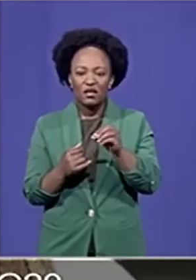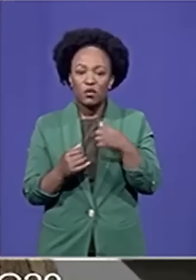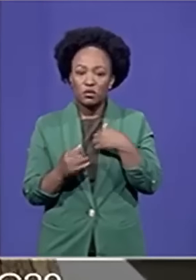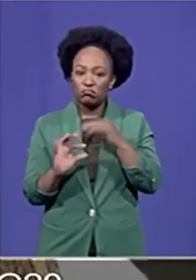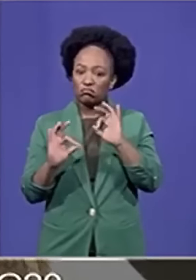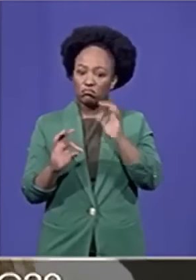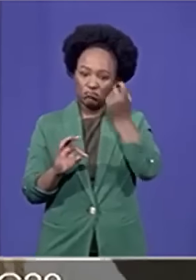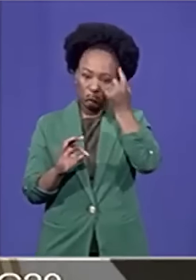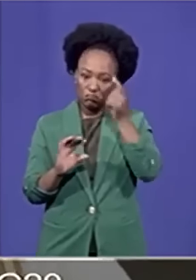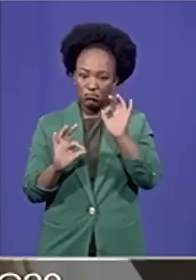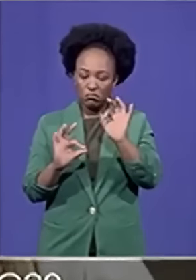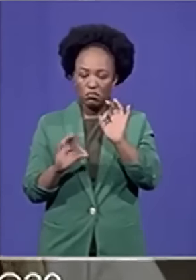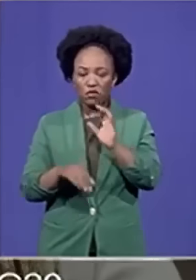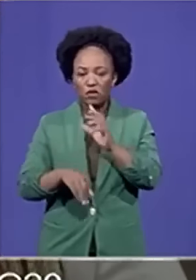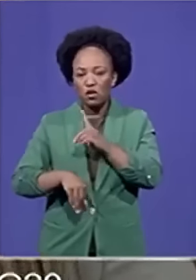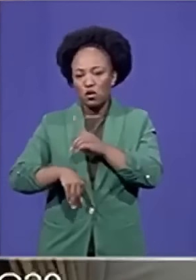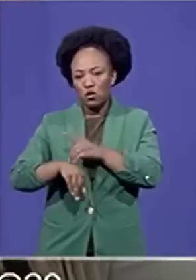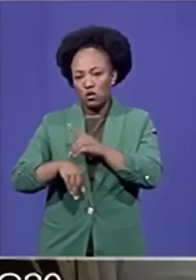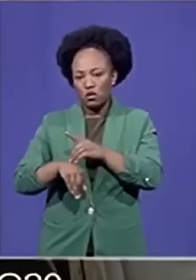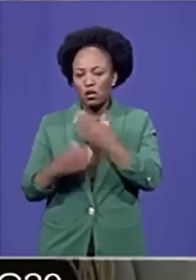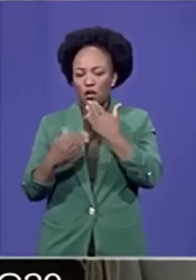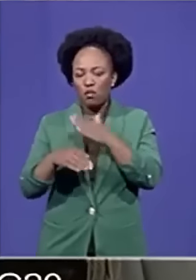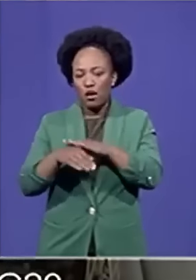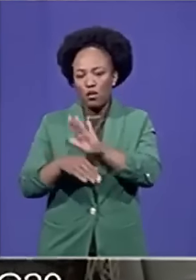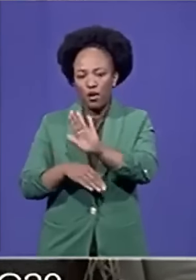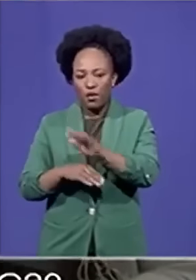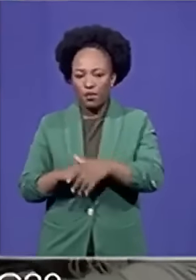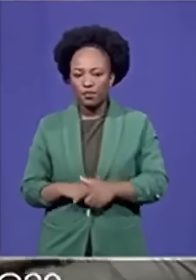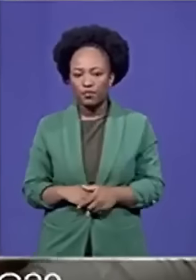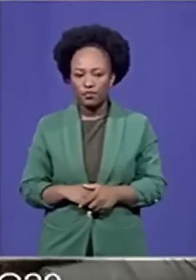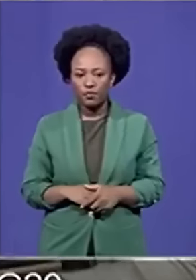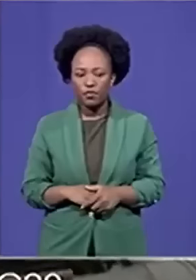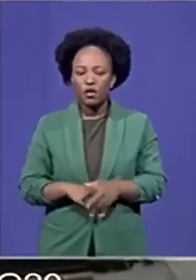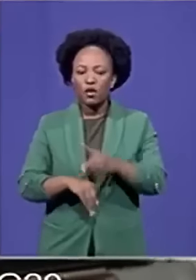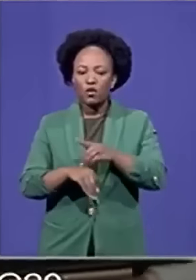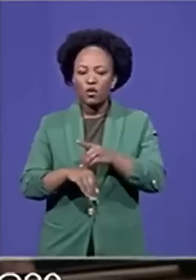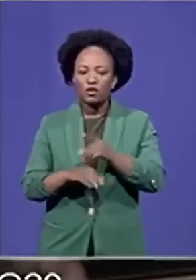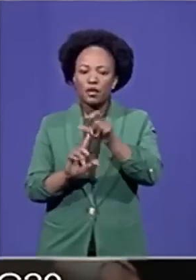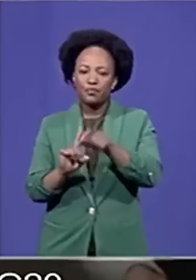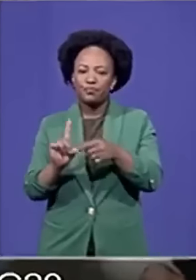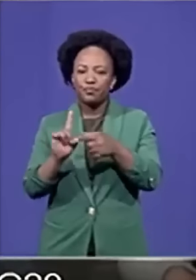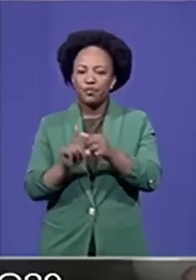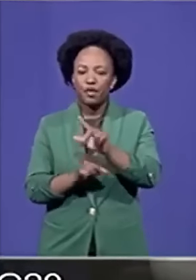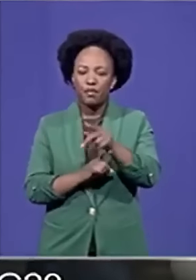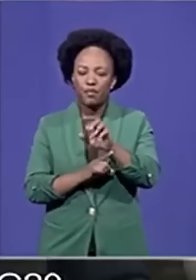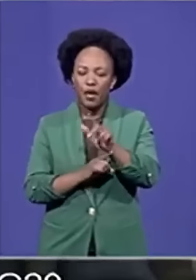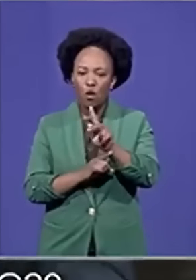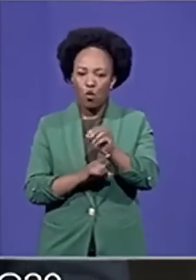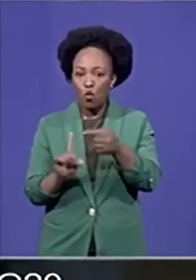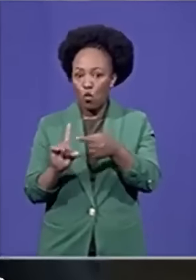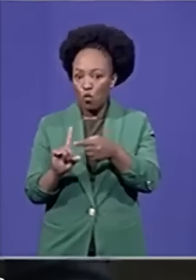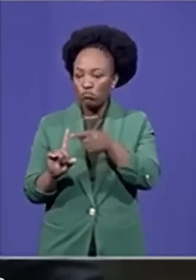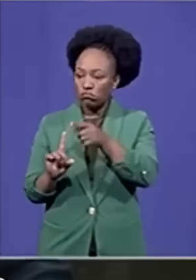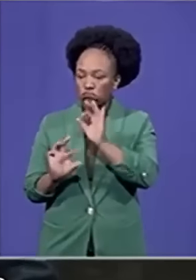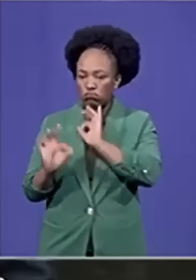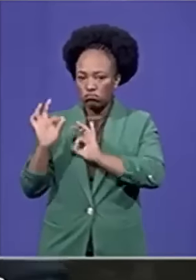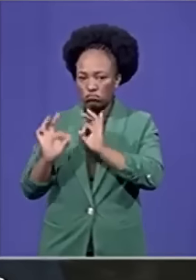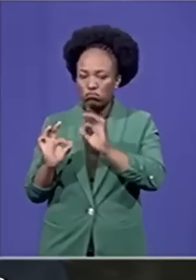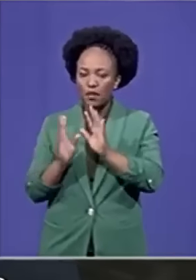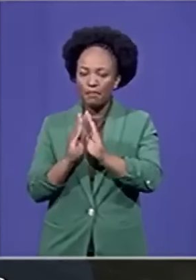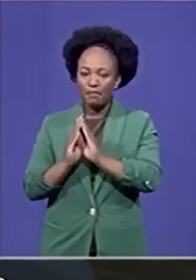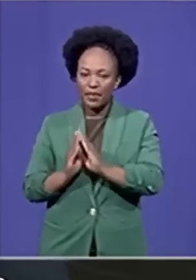us. Dr. Lebohela nako ya hao ka jeno ene le Dr. Lebohang Pheko re hlalosa ka re shebela pele seboka